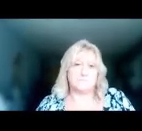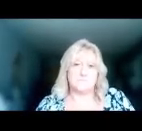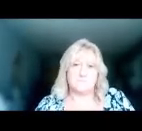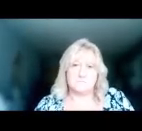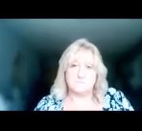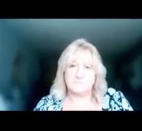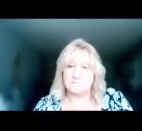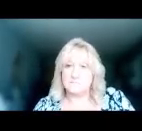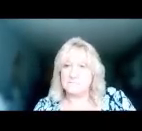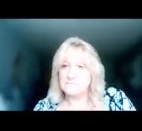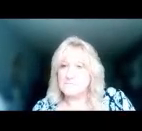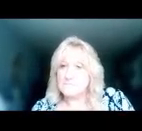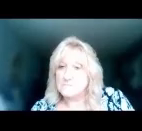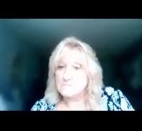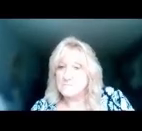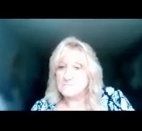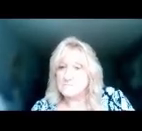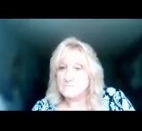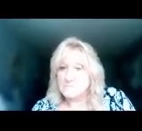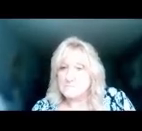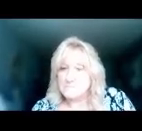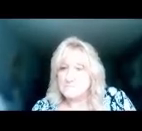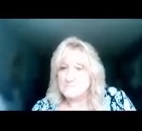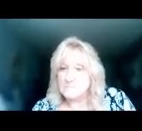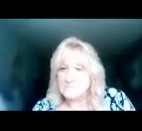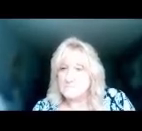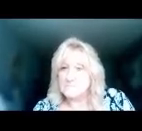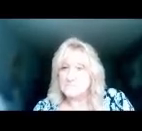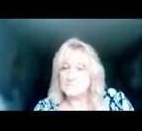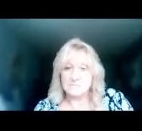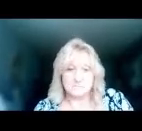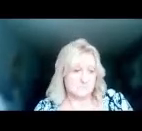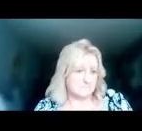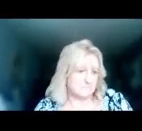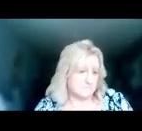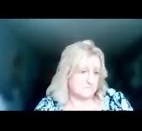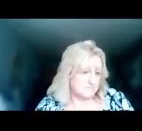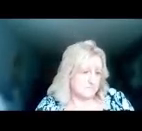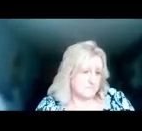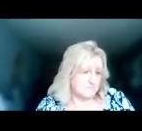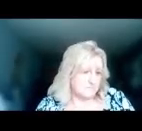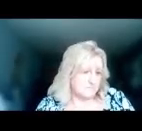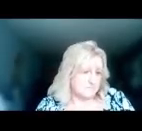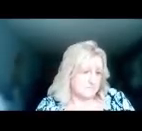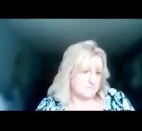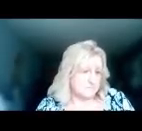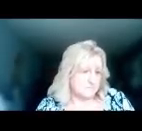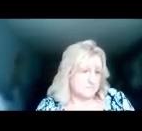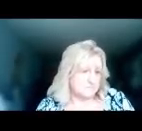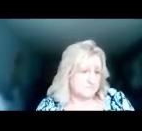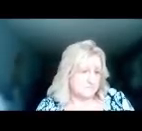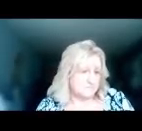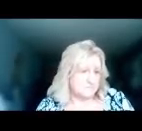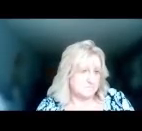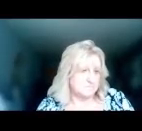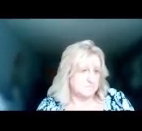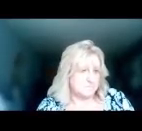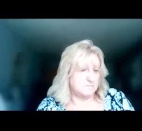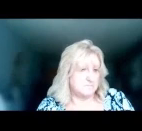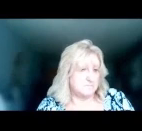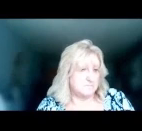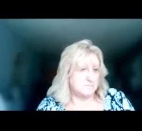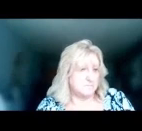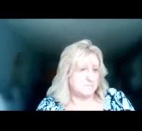Samsung mobile phone have similar to Relay UK app, but automatic translate the phone calls into text. There are some